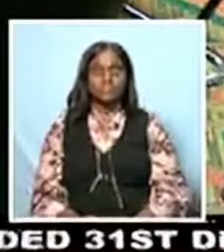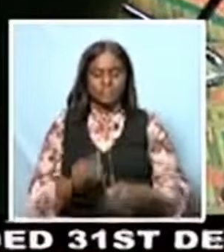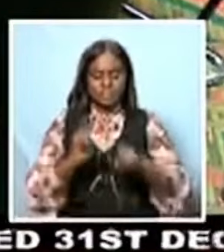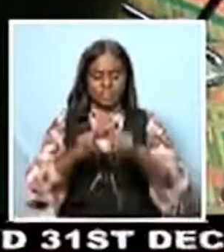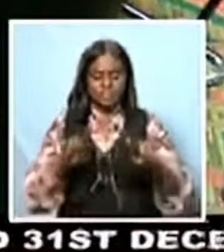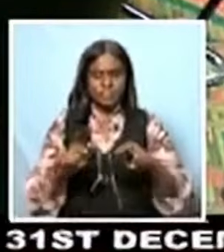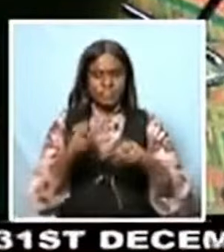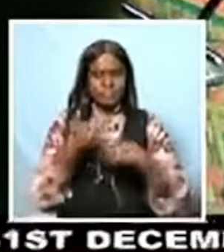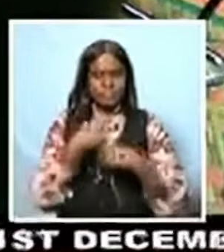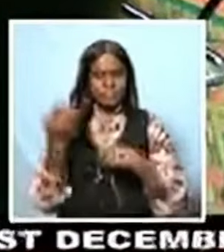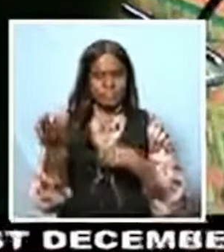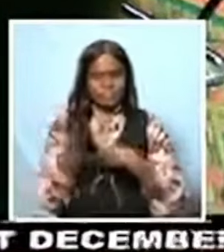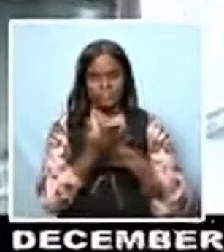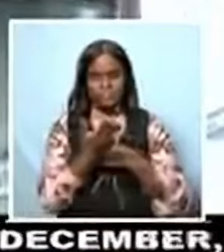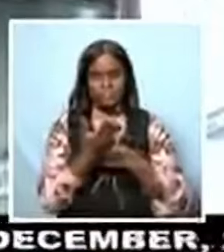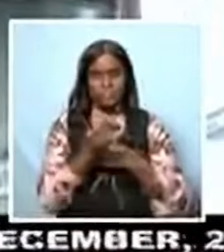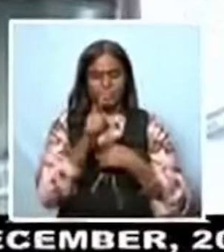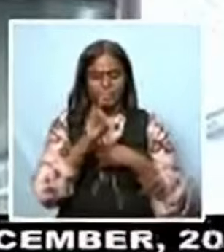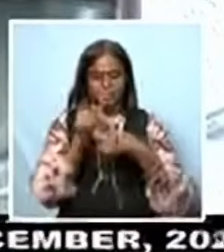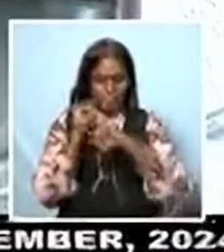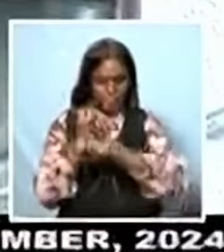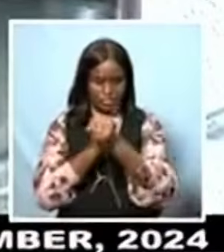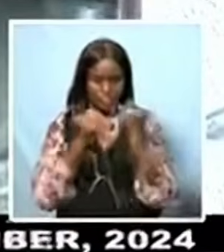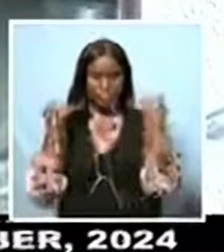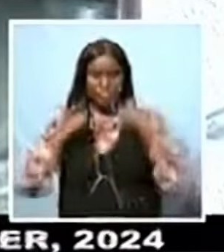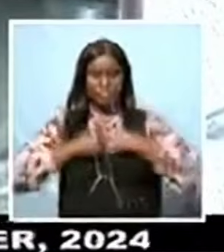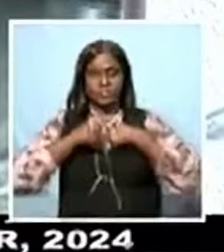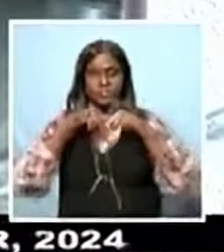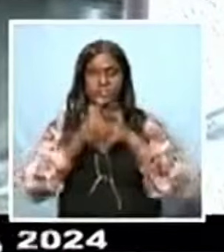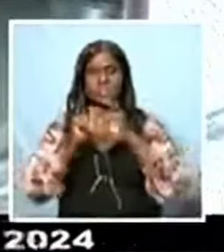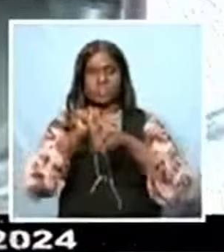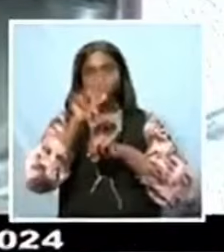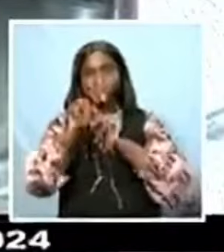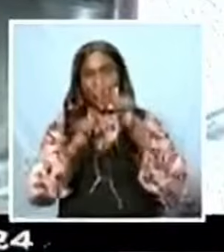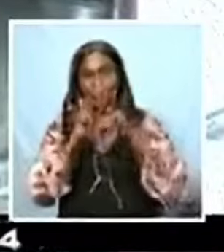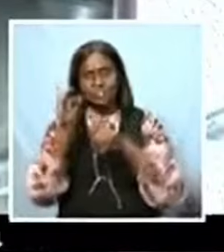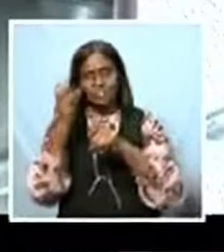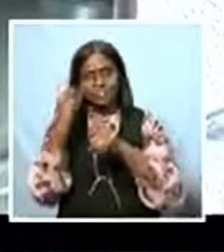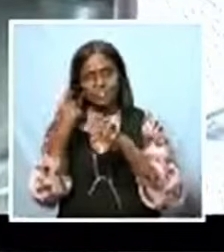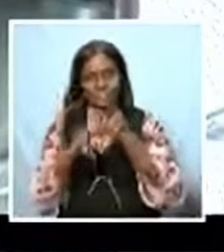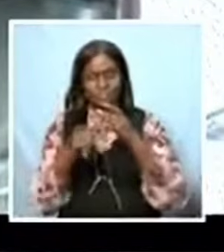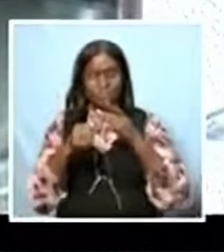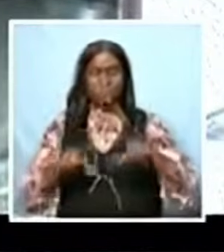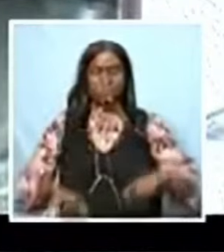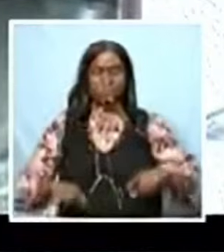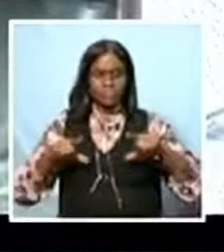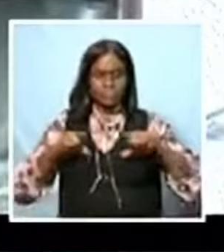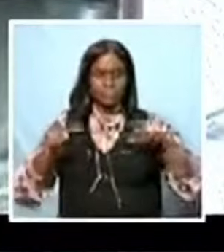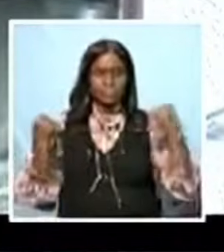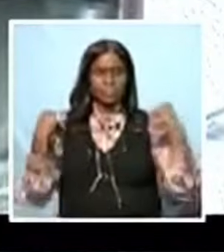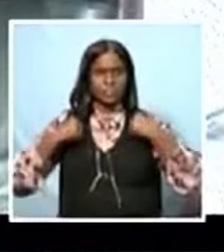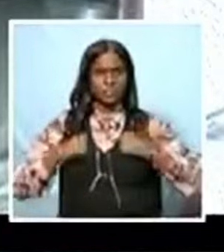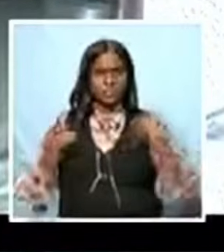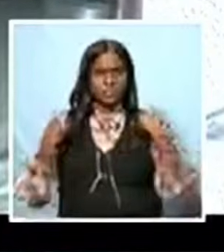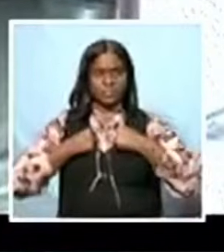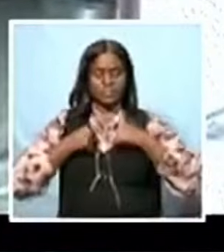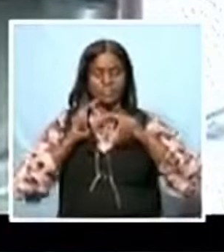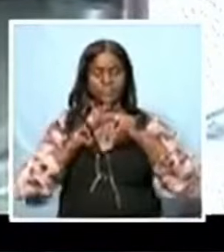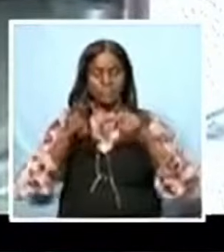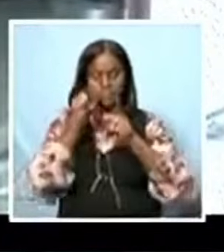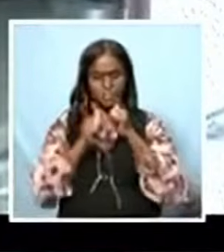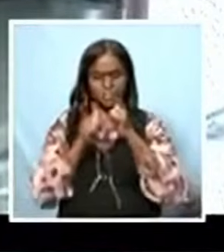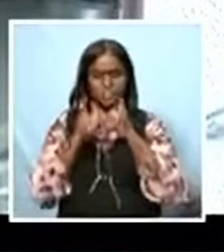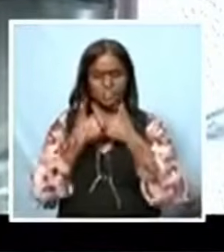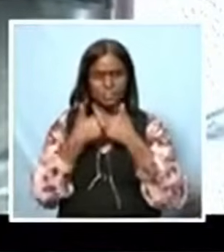Chair, the protective clothing in question was the life jackets, Chair, because of